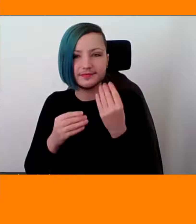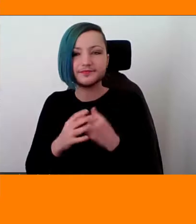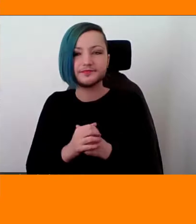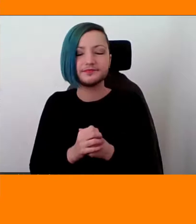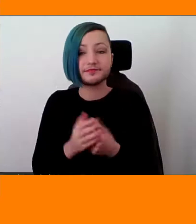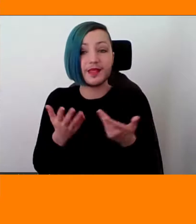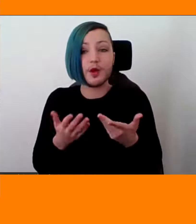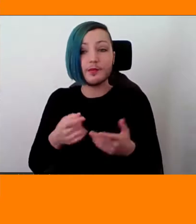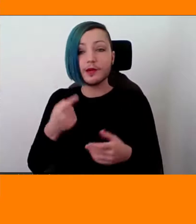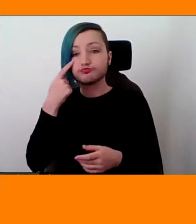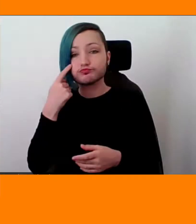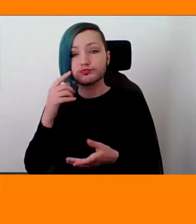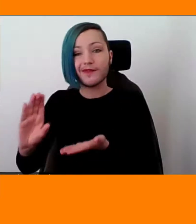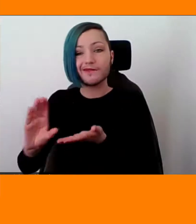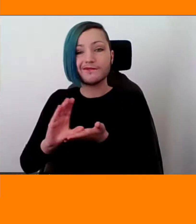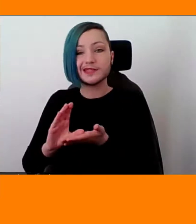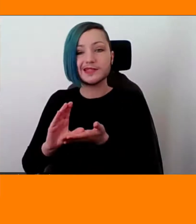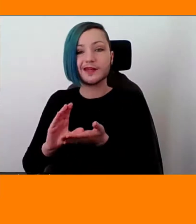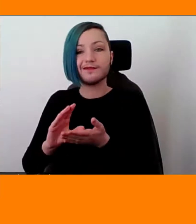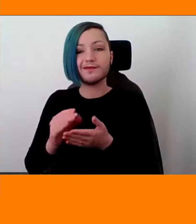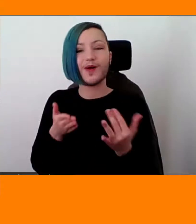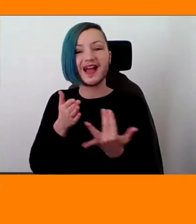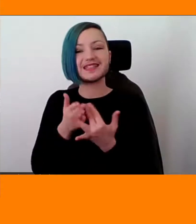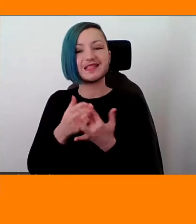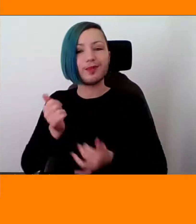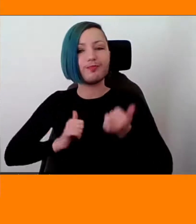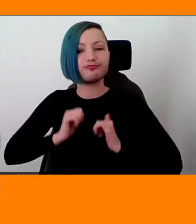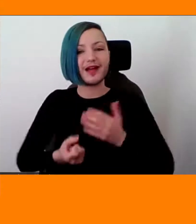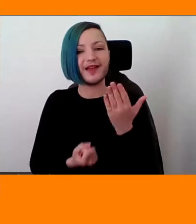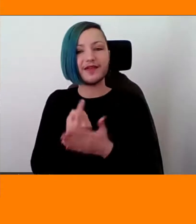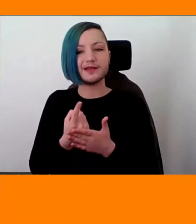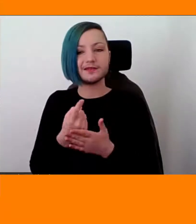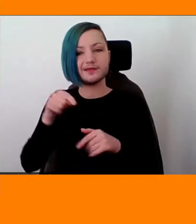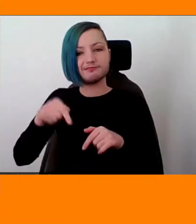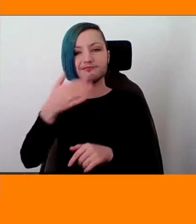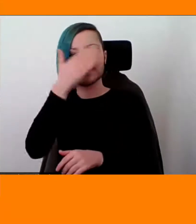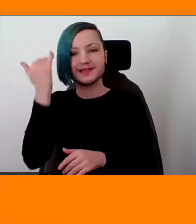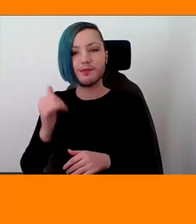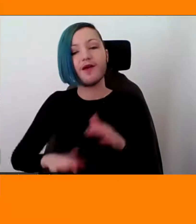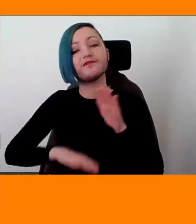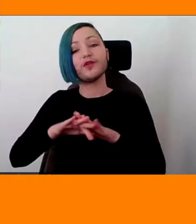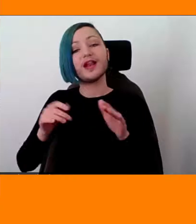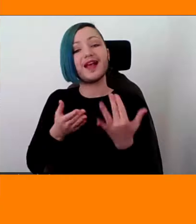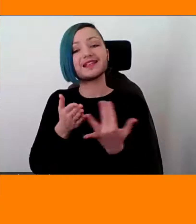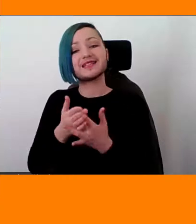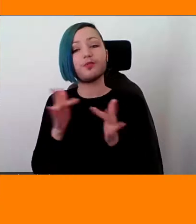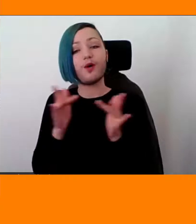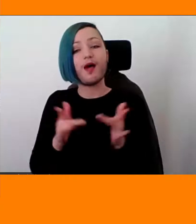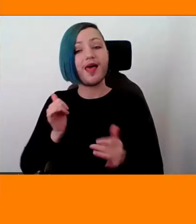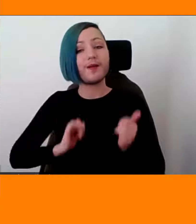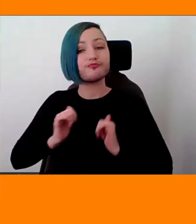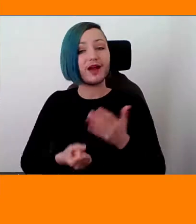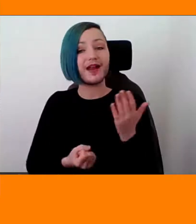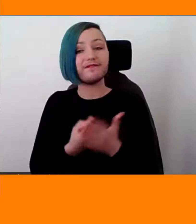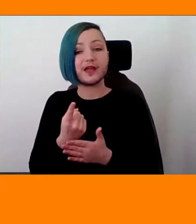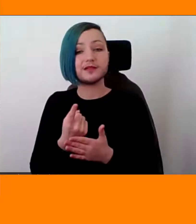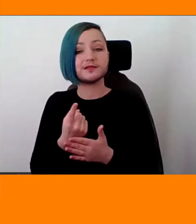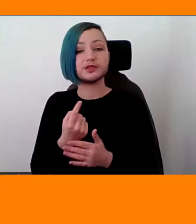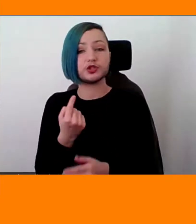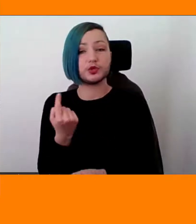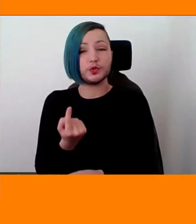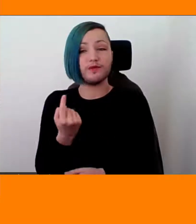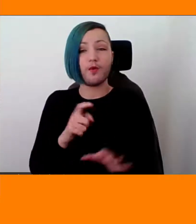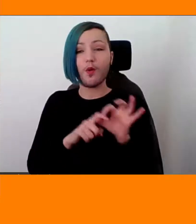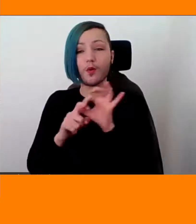securing funding for Accessible Pride 2021, a fully accessible online Pride event by and for